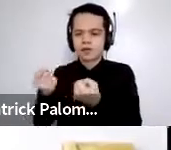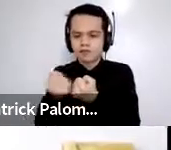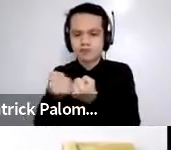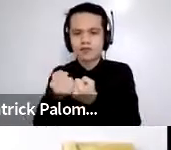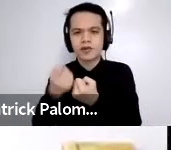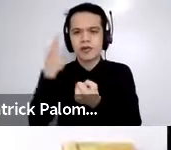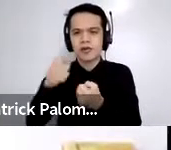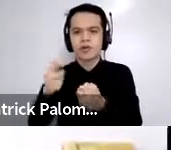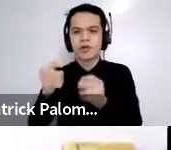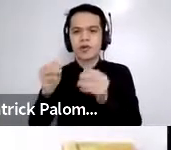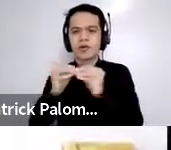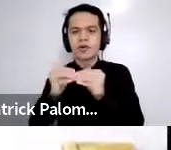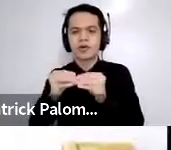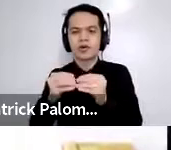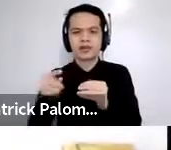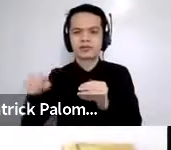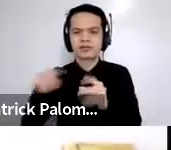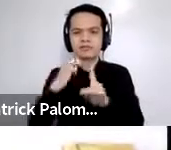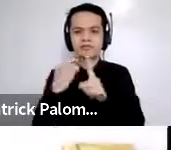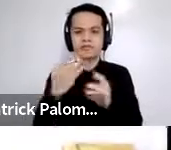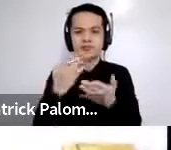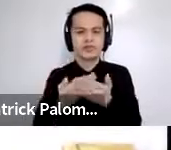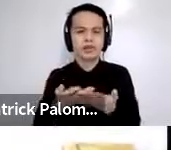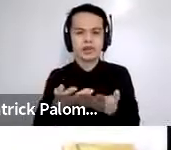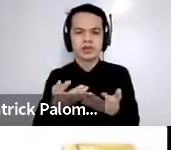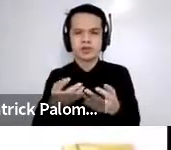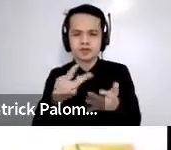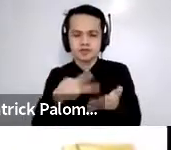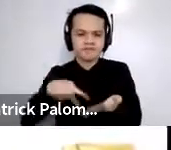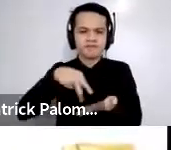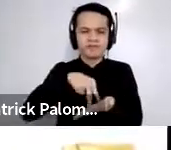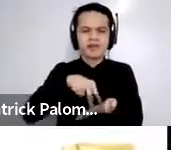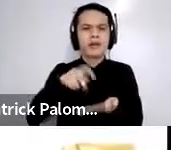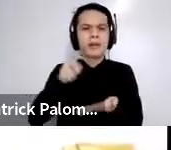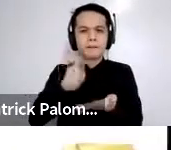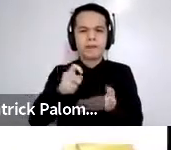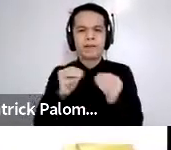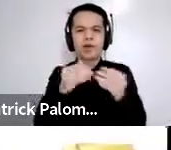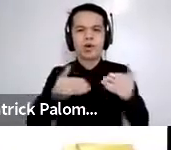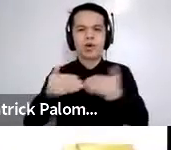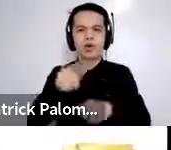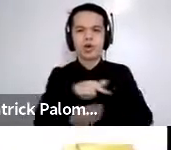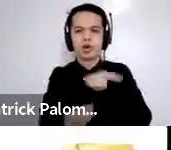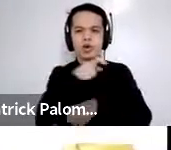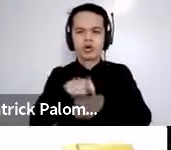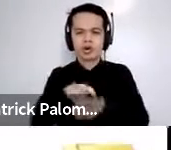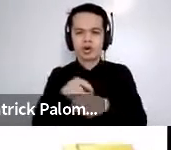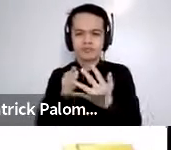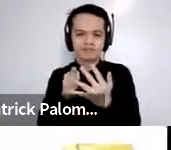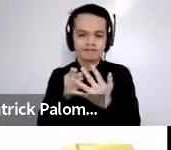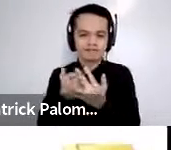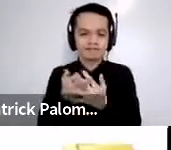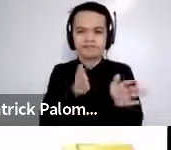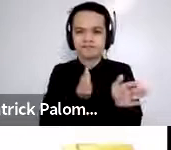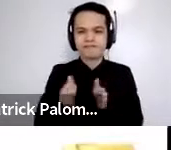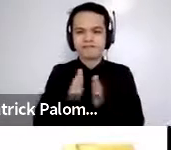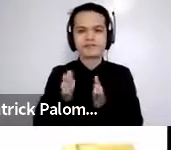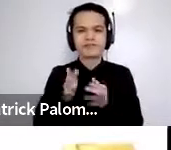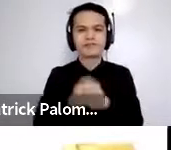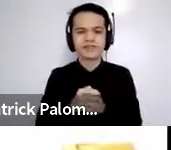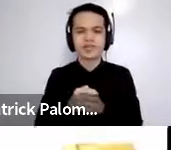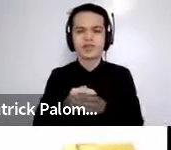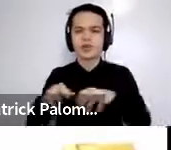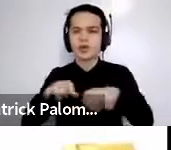from disasters can and should advance long-term resilience. By informing efforts by worsening threats of climate change and